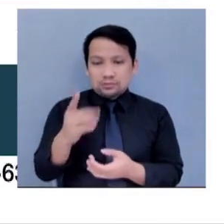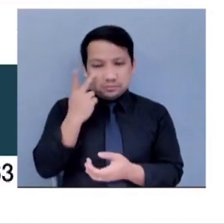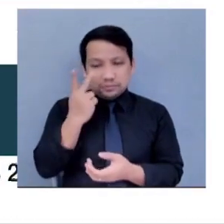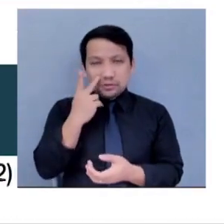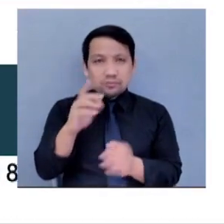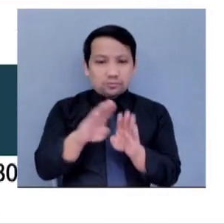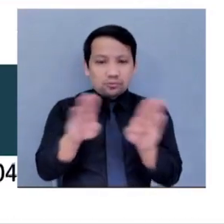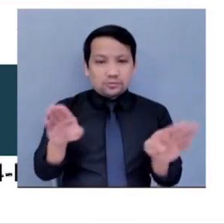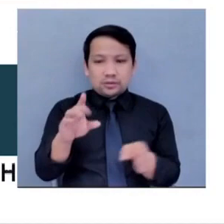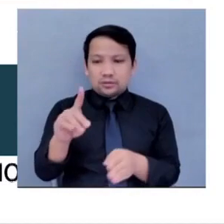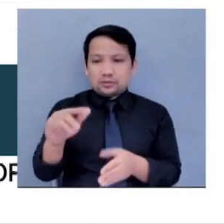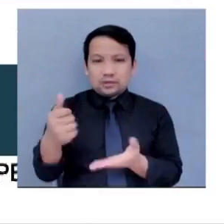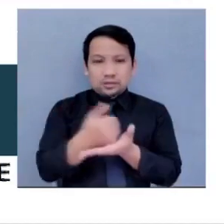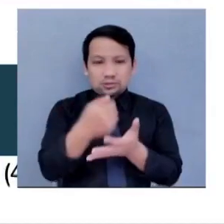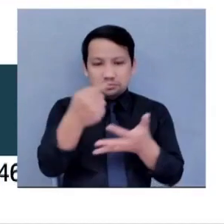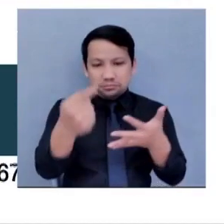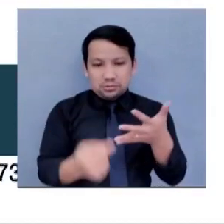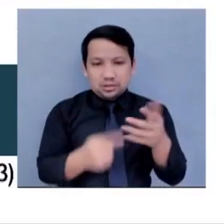we have seen